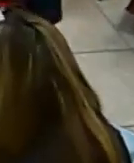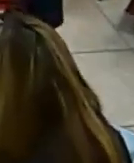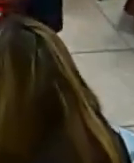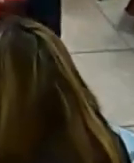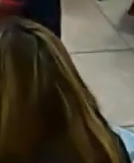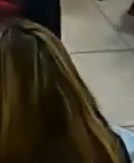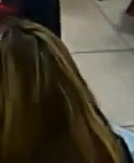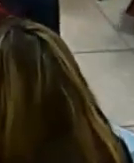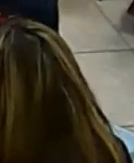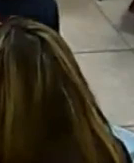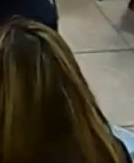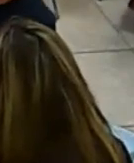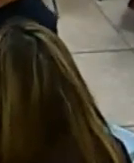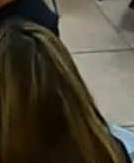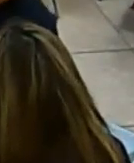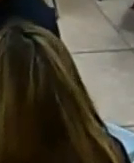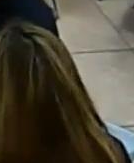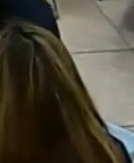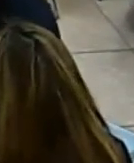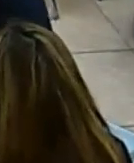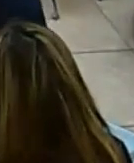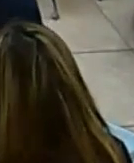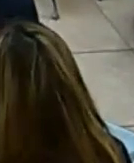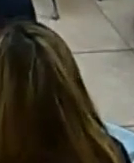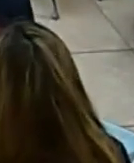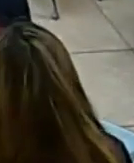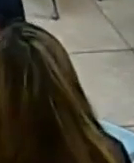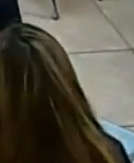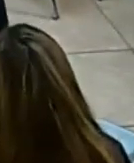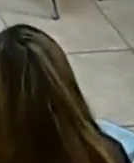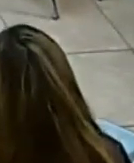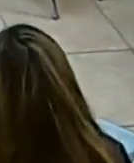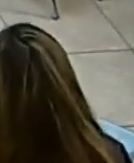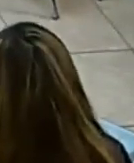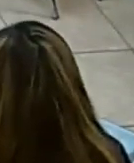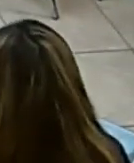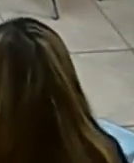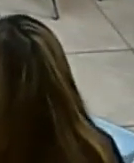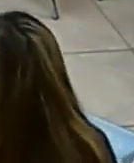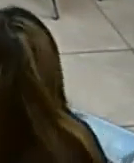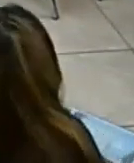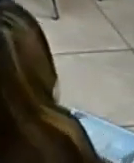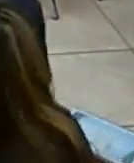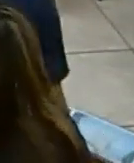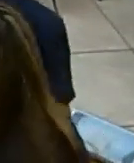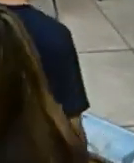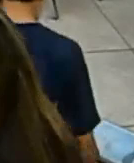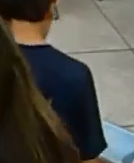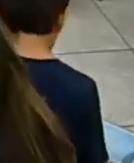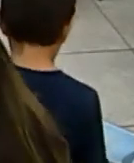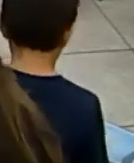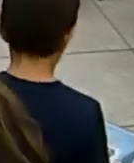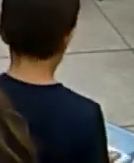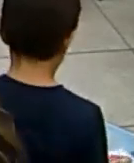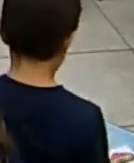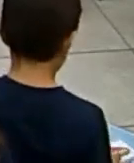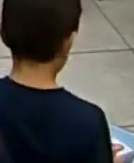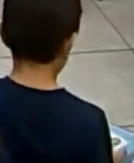service this evening at 7:30. And Tuesday, when they're going to service,